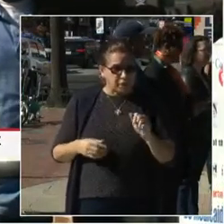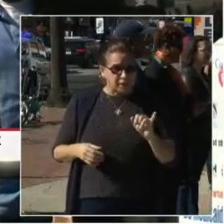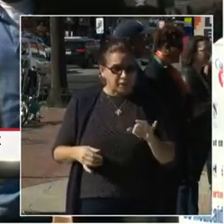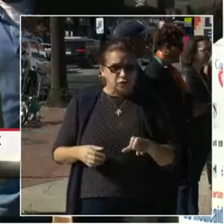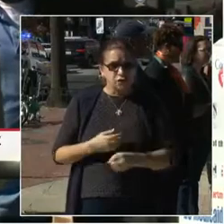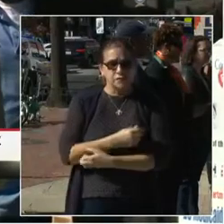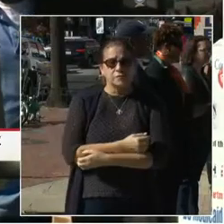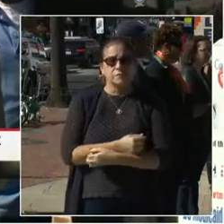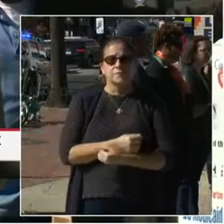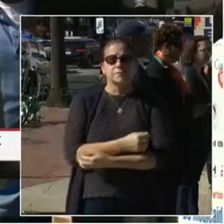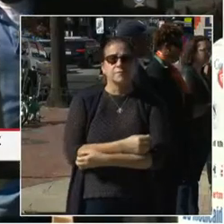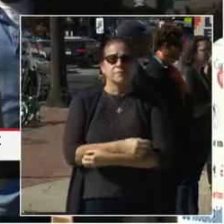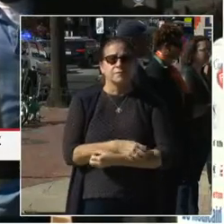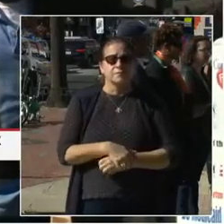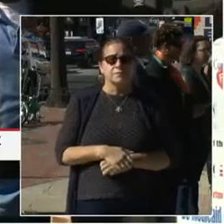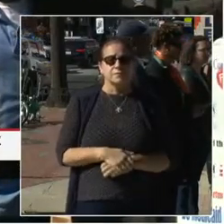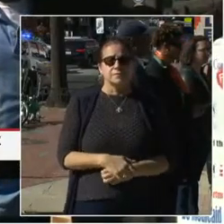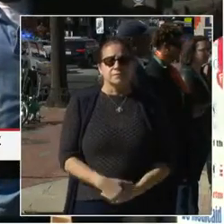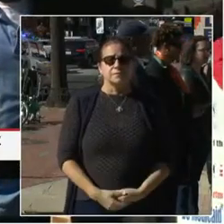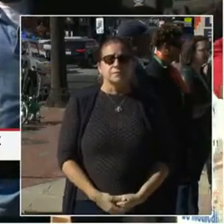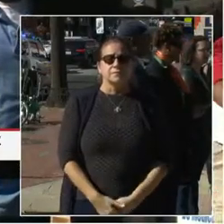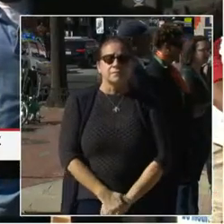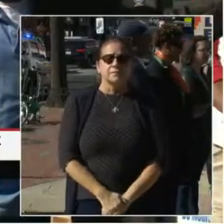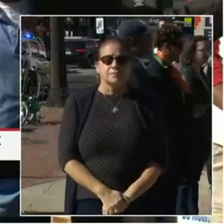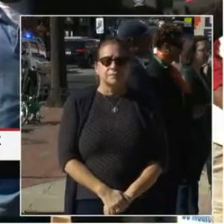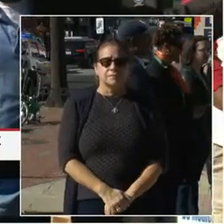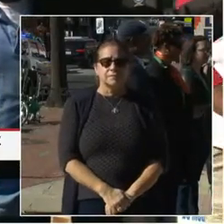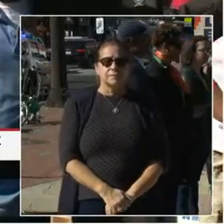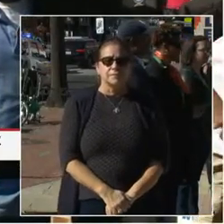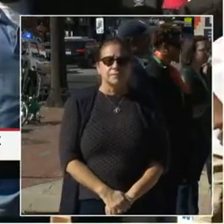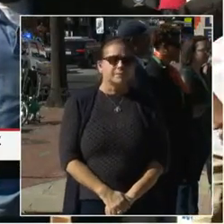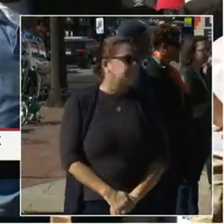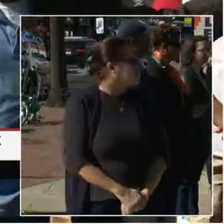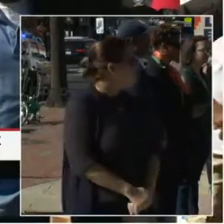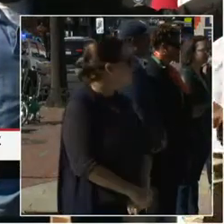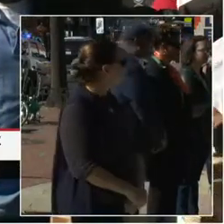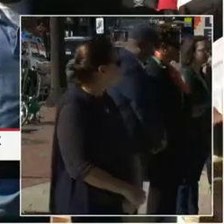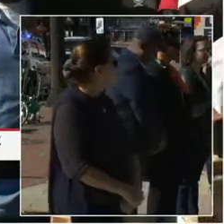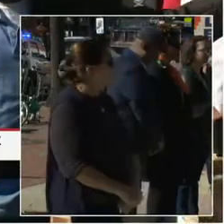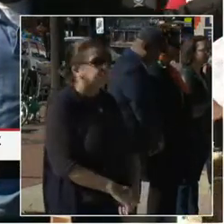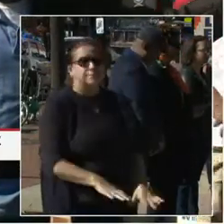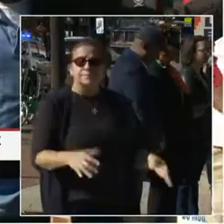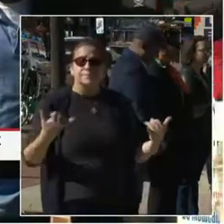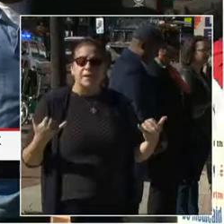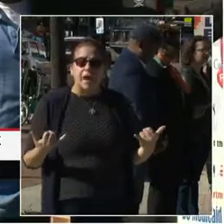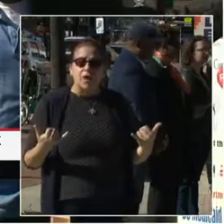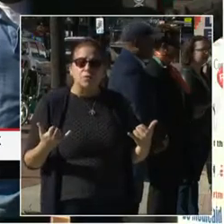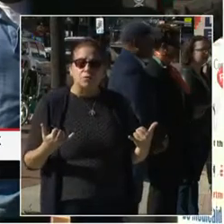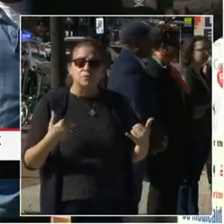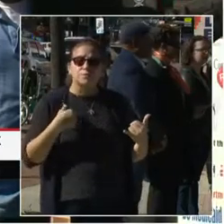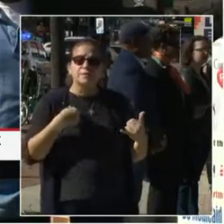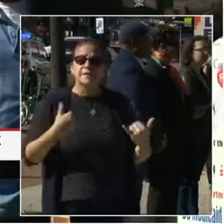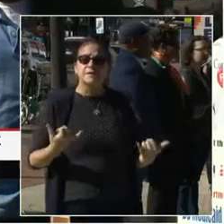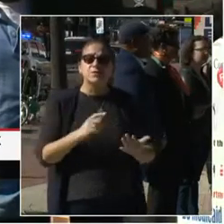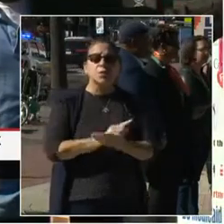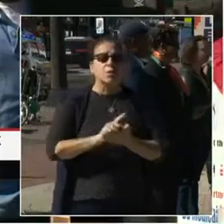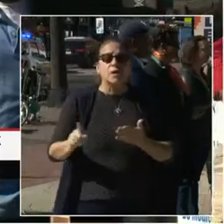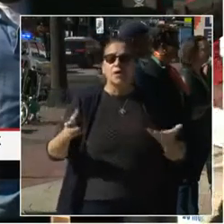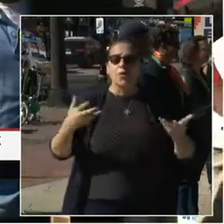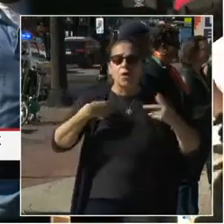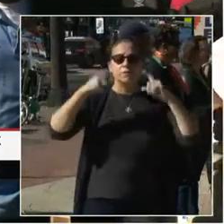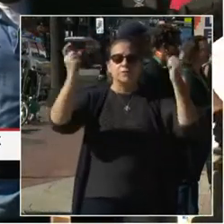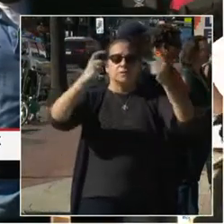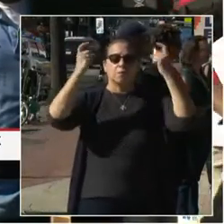So we're here to celebrate Black Restaurant Week, to celebrate Black restaurants every day in Washington, D.C.